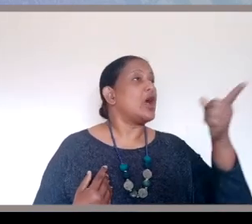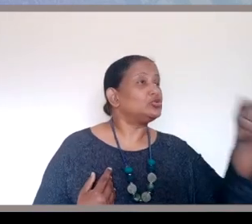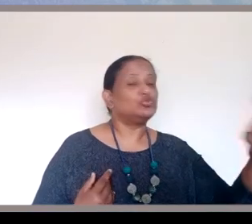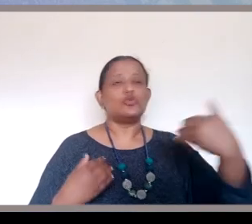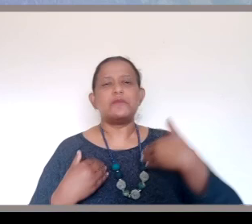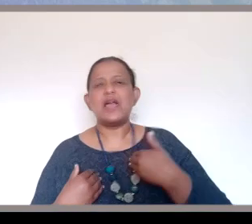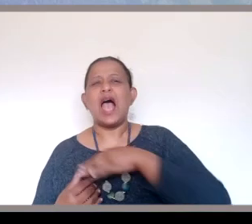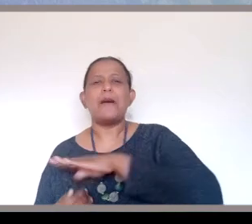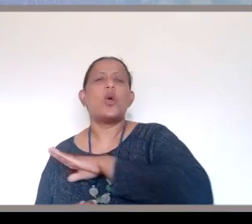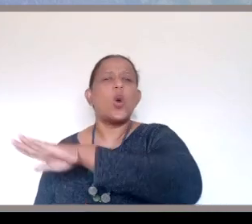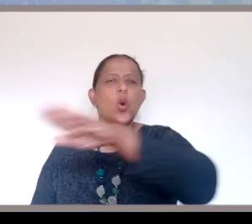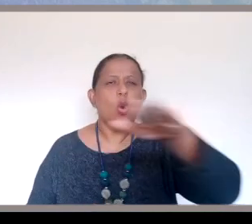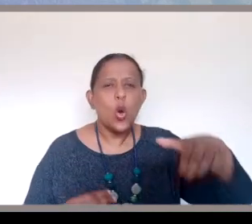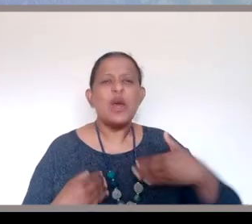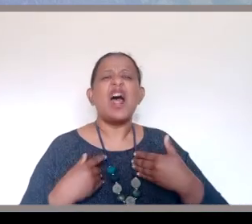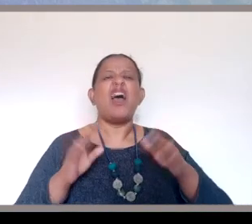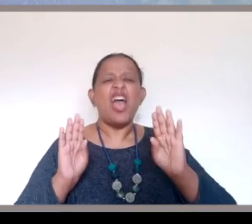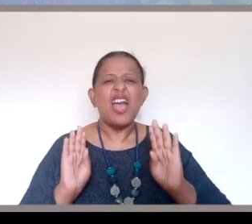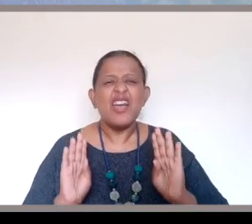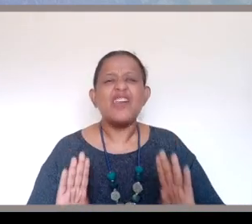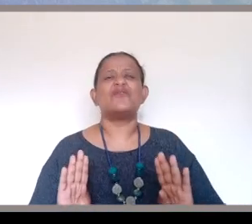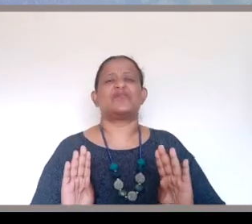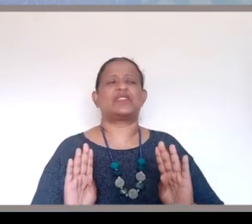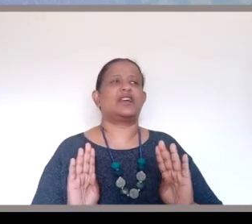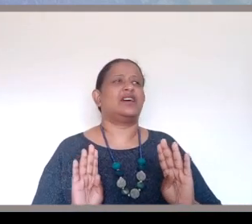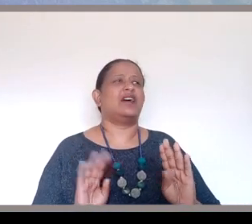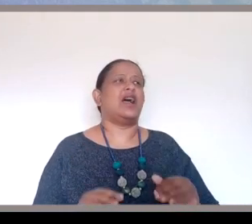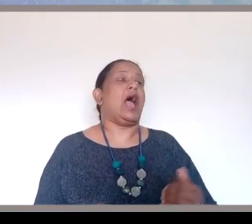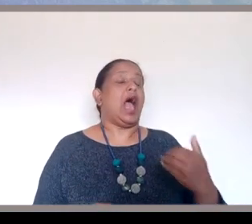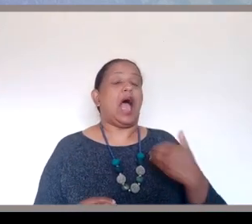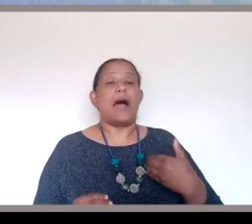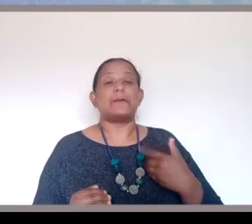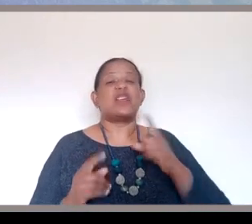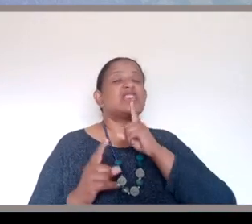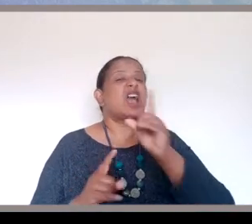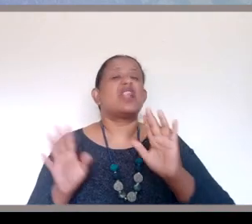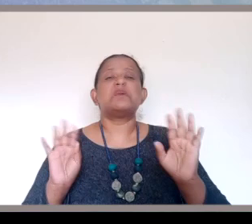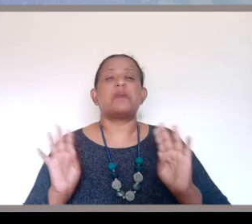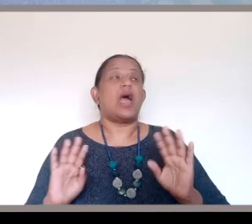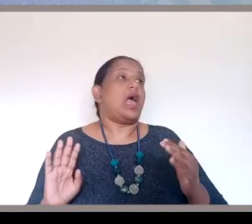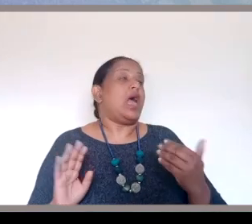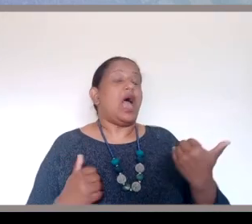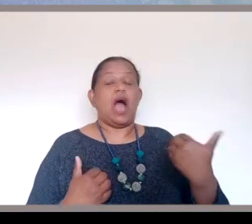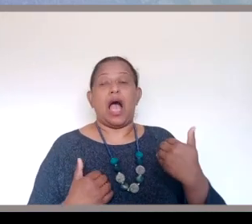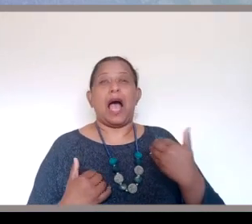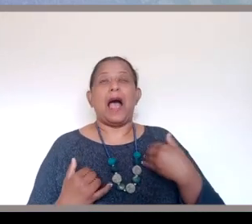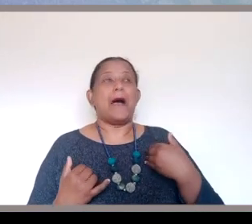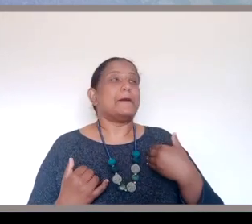So don't be surprised. Don't be shocked. Don't try to hide it. Some of you may be in